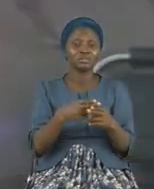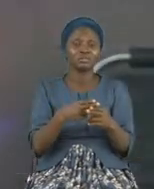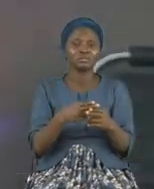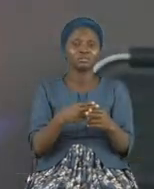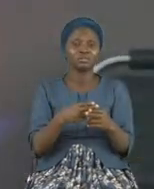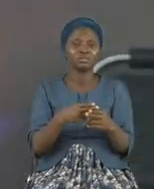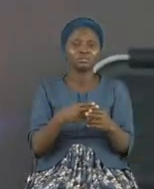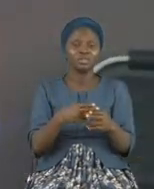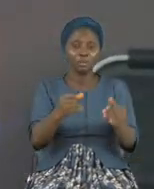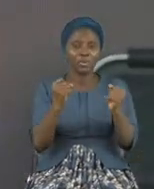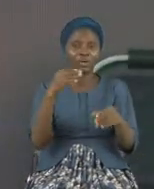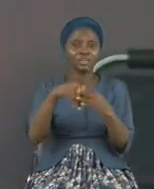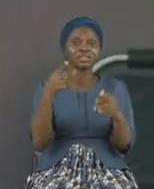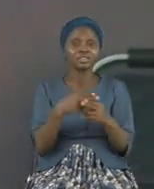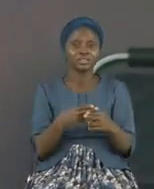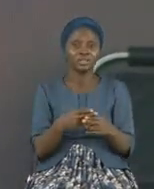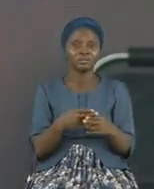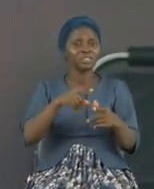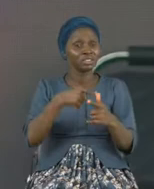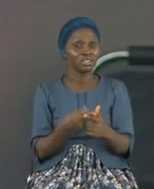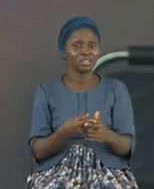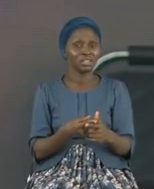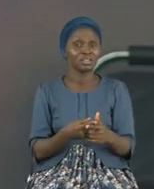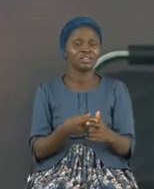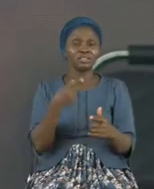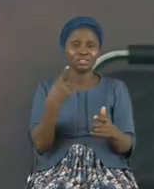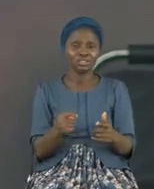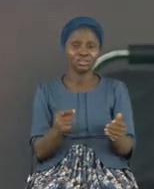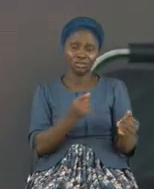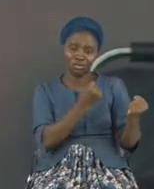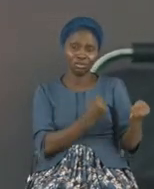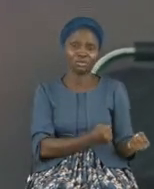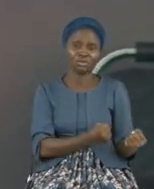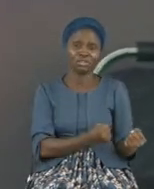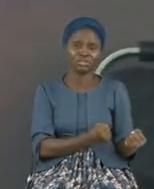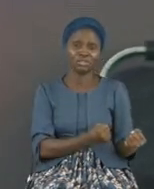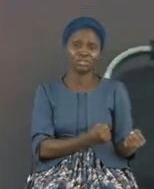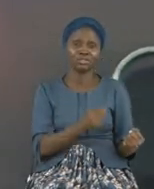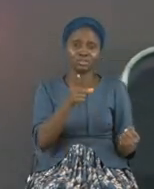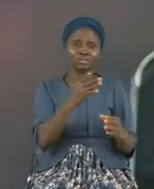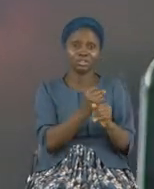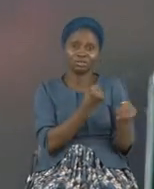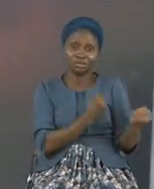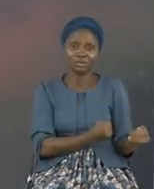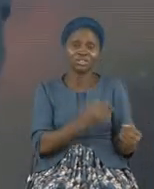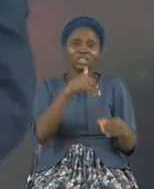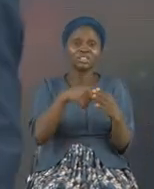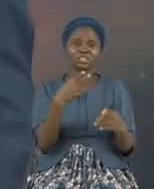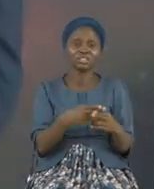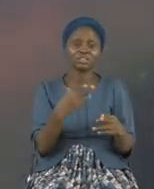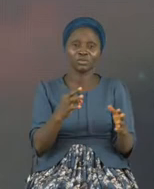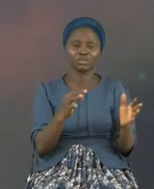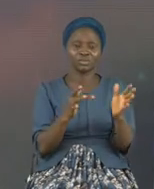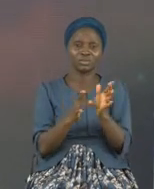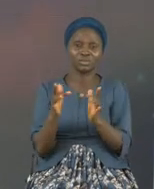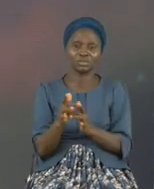And then your courage in the Lord, your courage for the name of Christ is sustained.